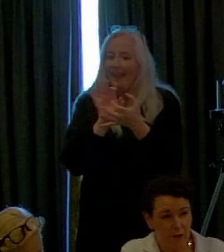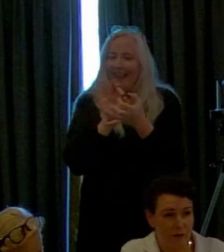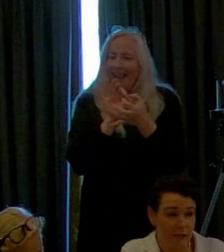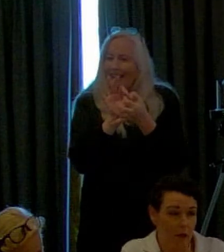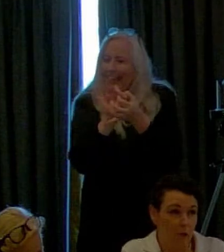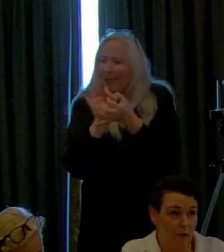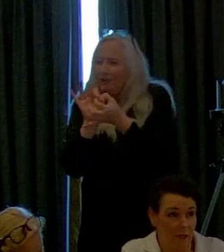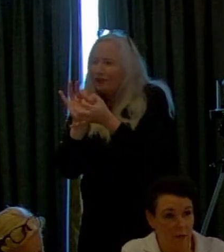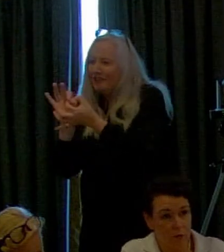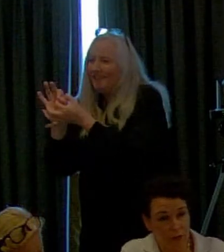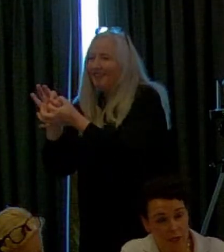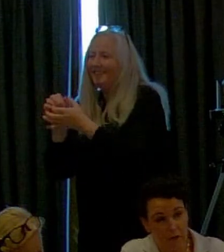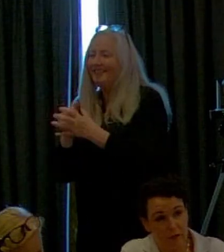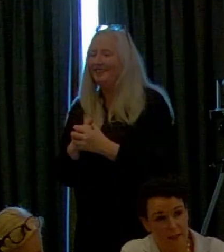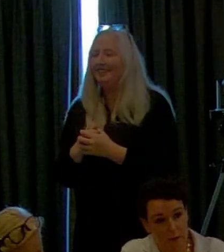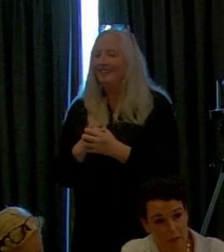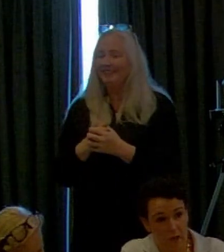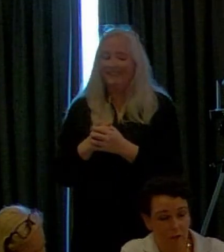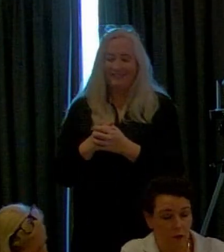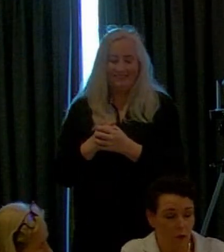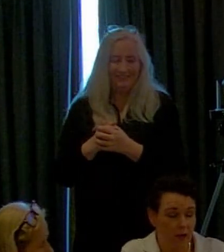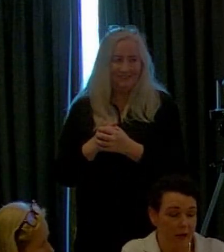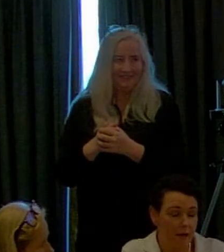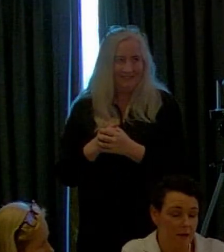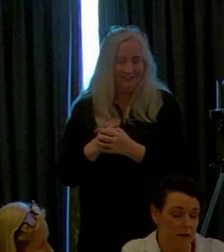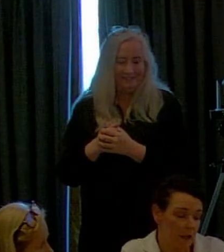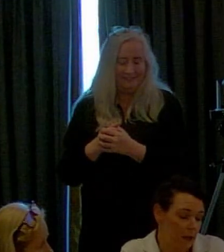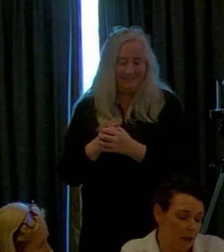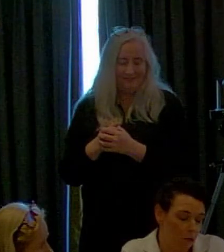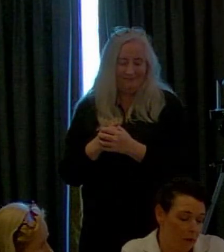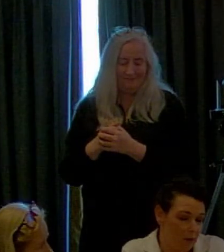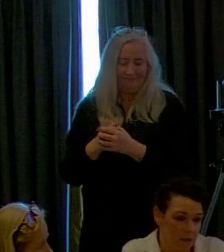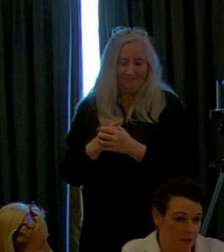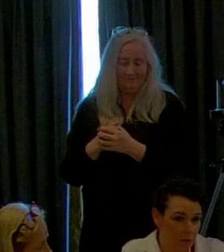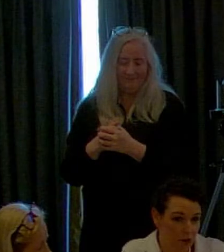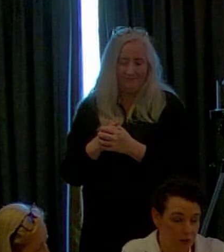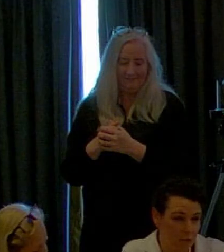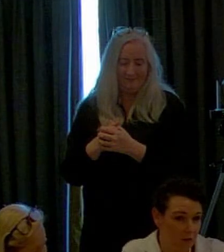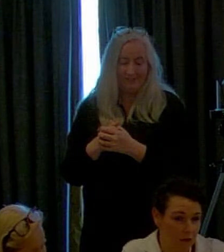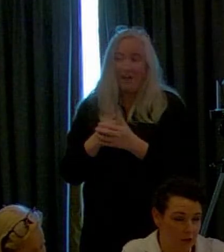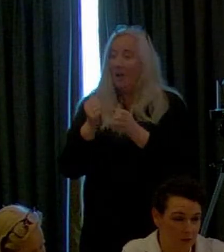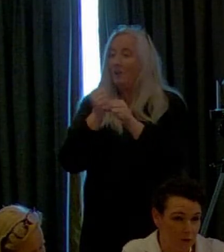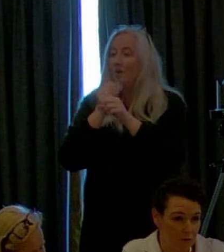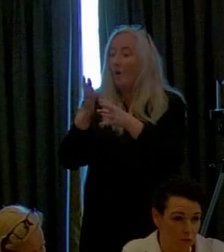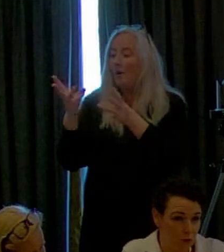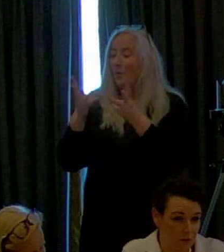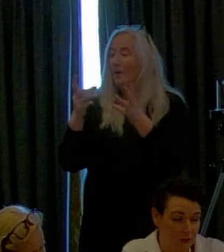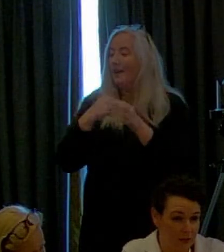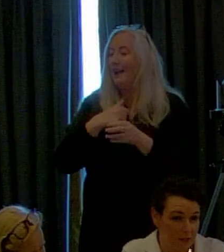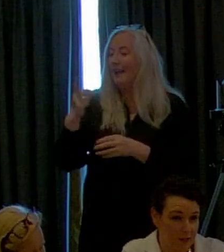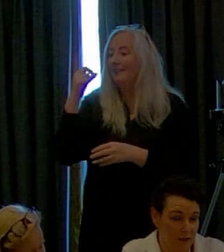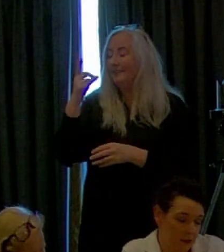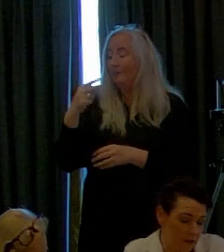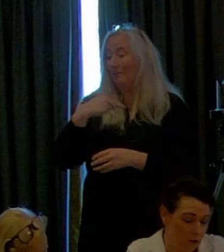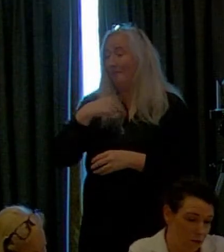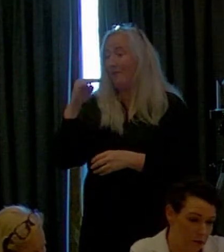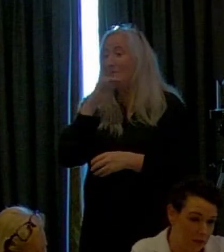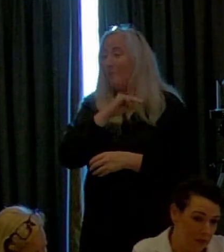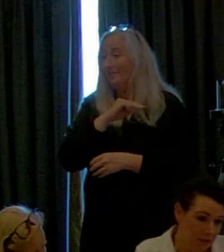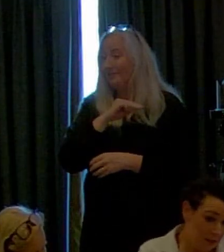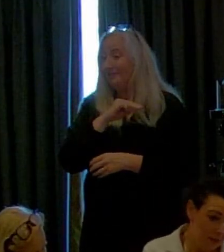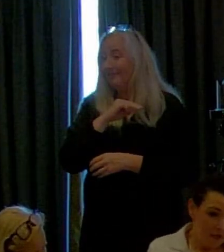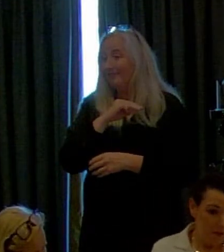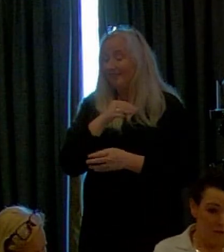I could say, the Dale Road, I got it fixed. There was a lot of, cars, and it's important to me. I've lost someone in road traffic accidents,